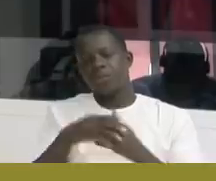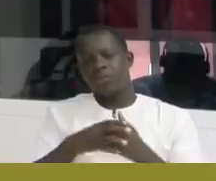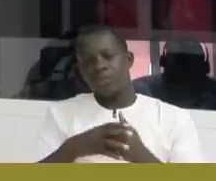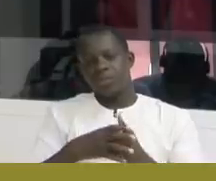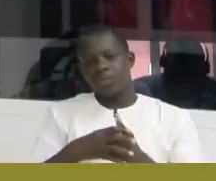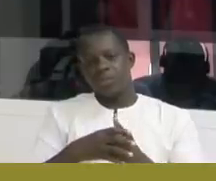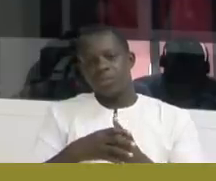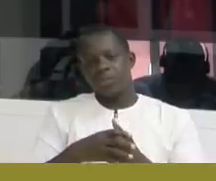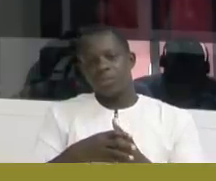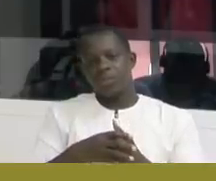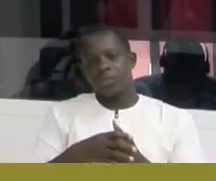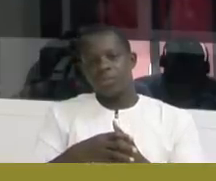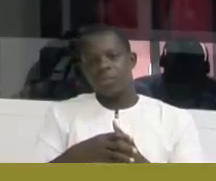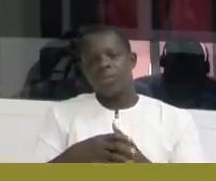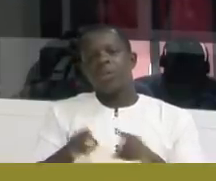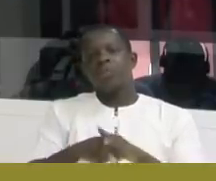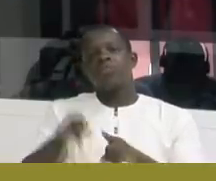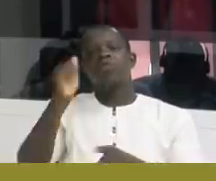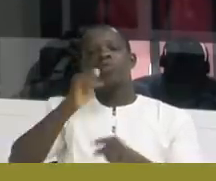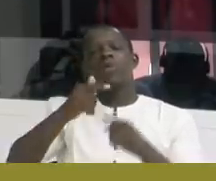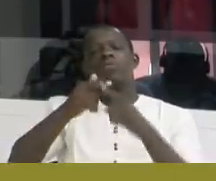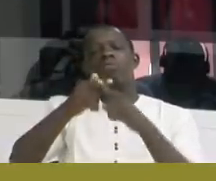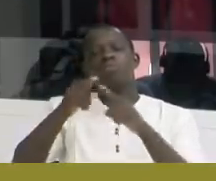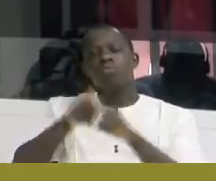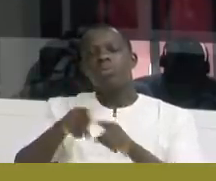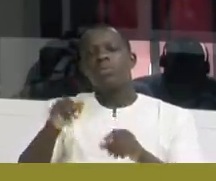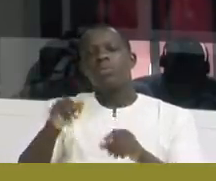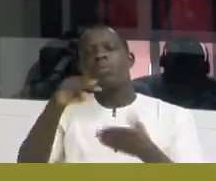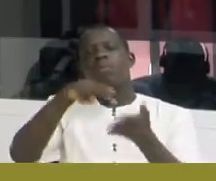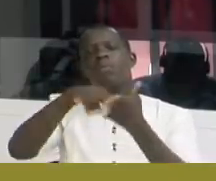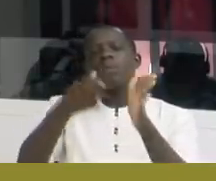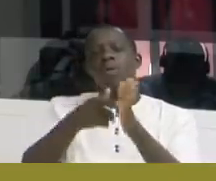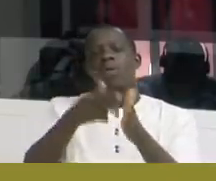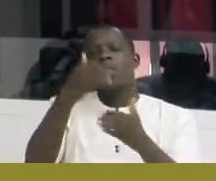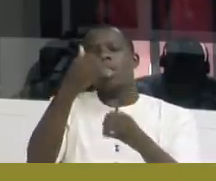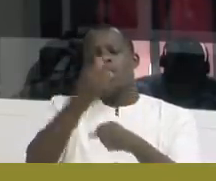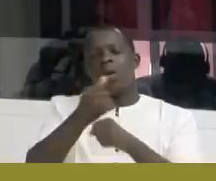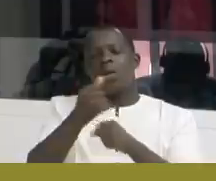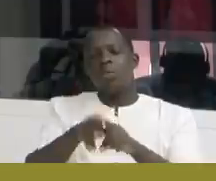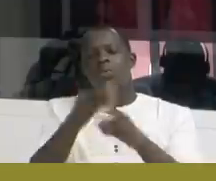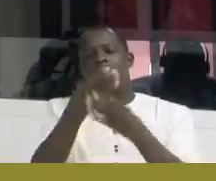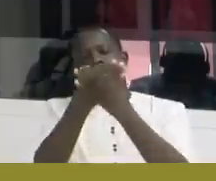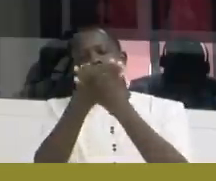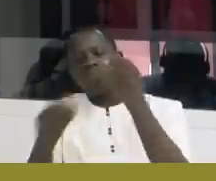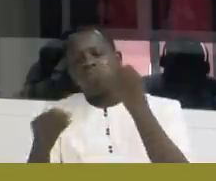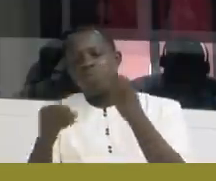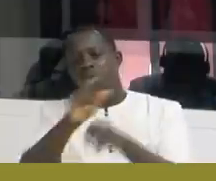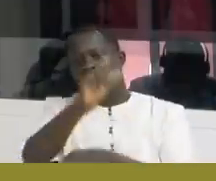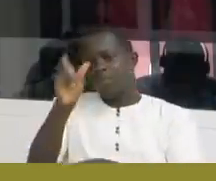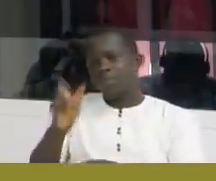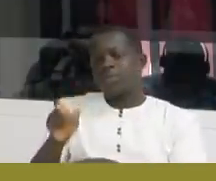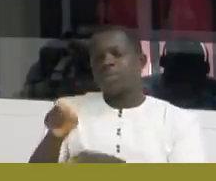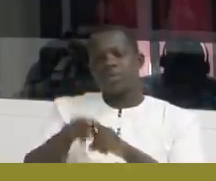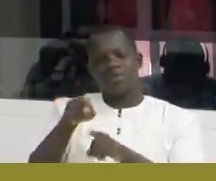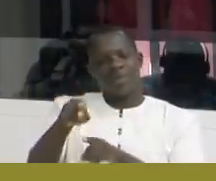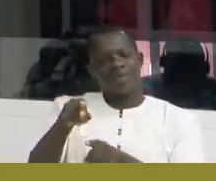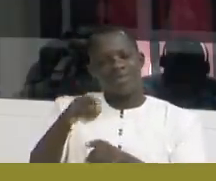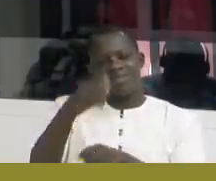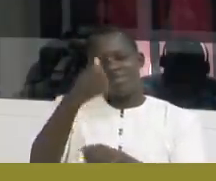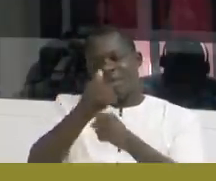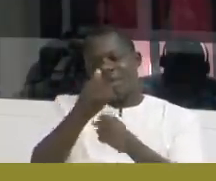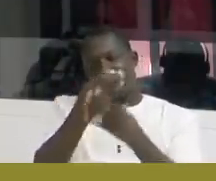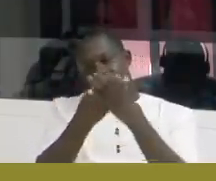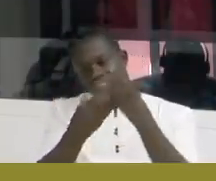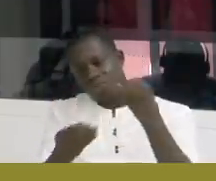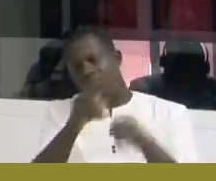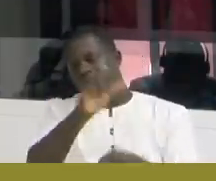the idiom sticking the dagger to him means to betray somebody. That is a betrayal. And